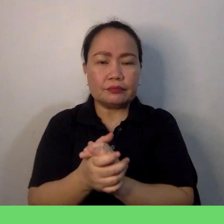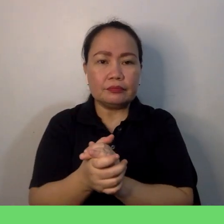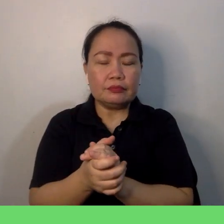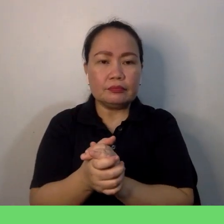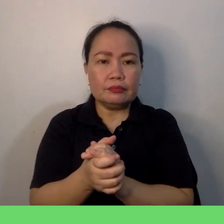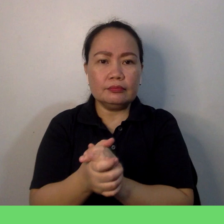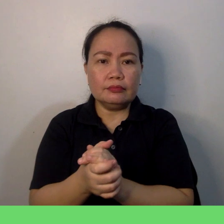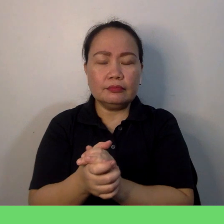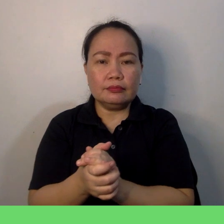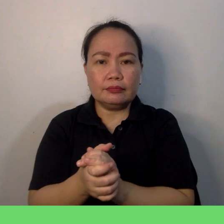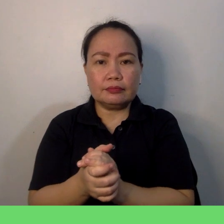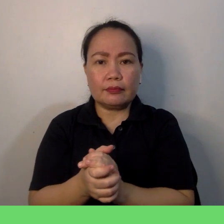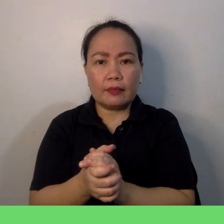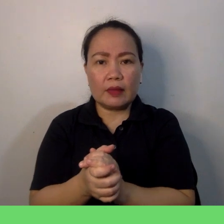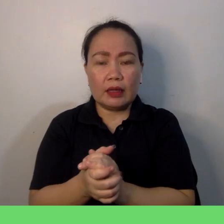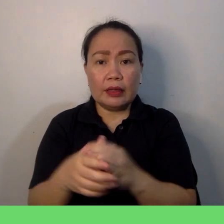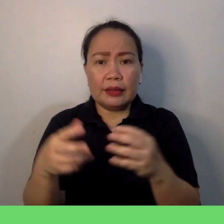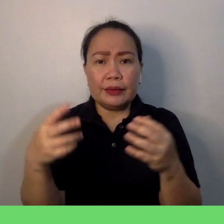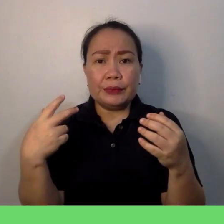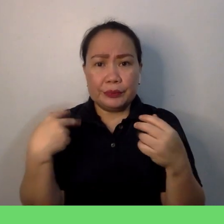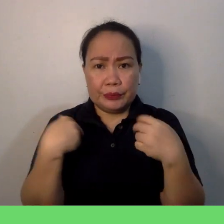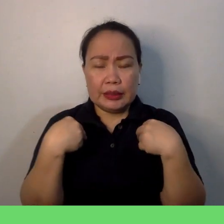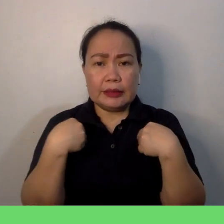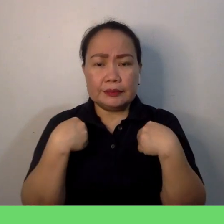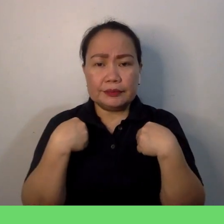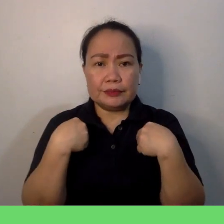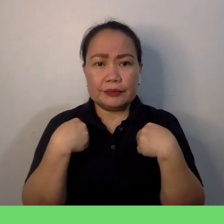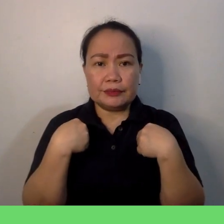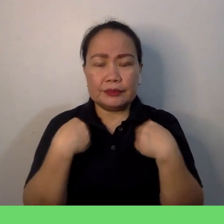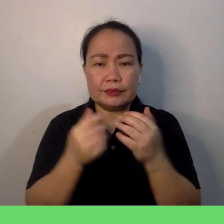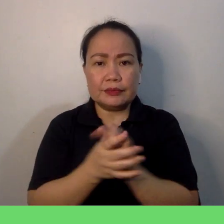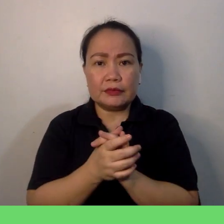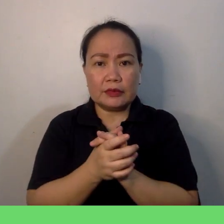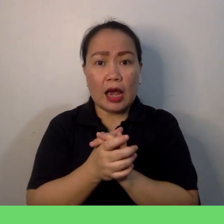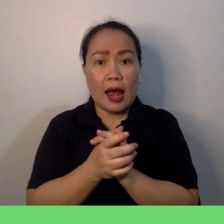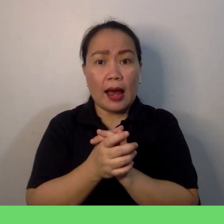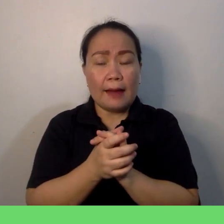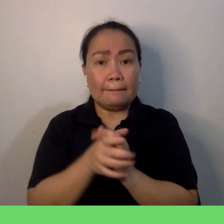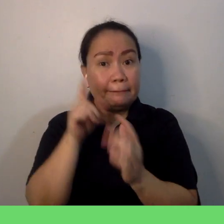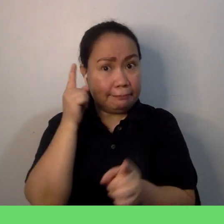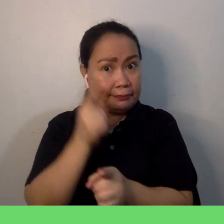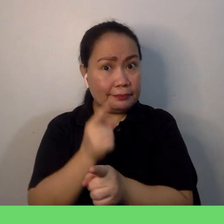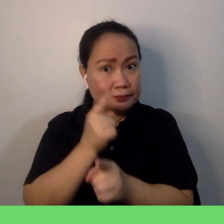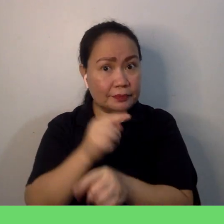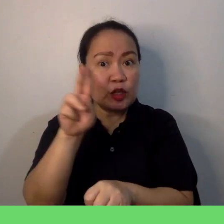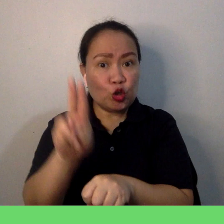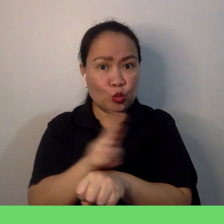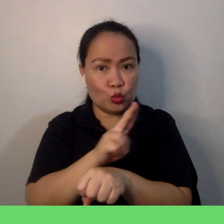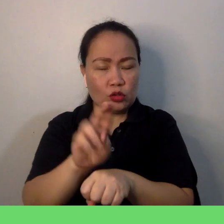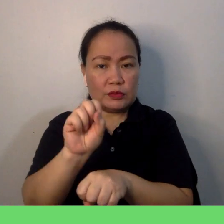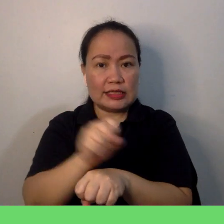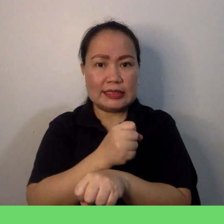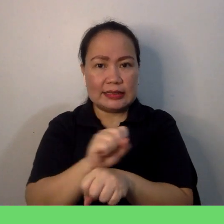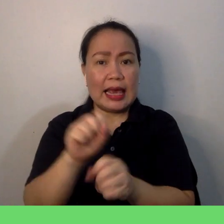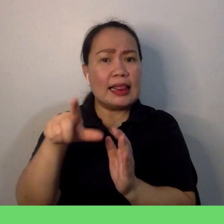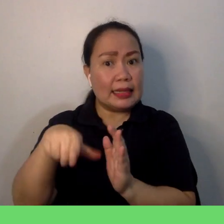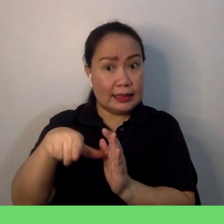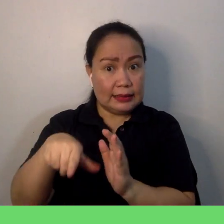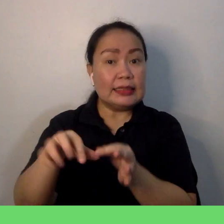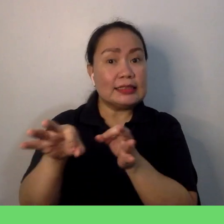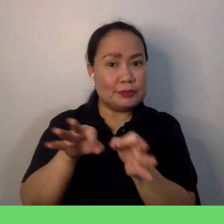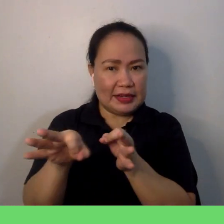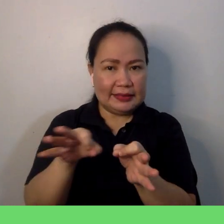that we have what's so-called proper use of statistics. So later, I will explain